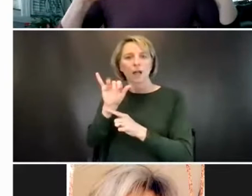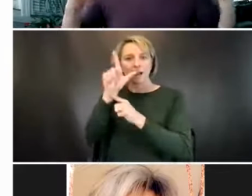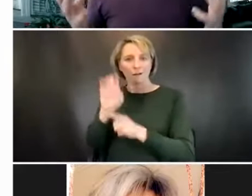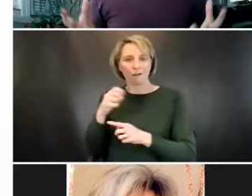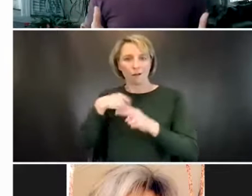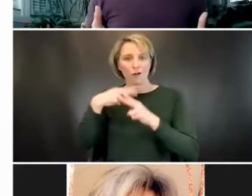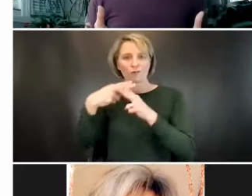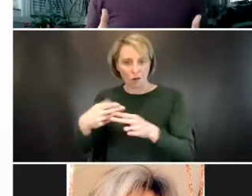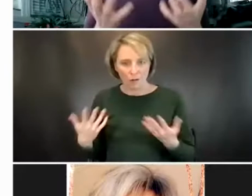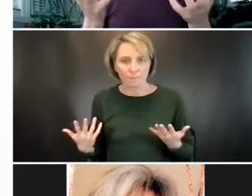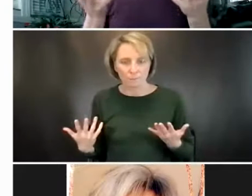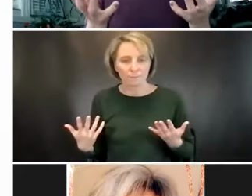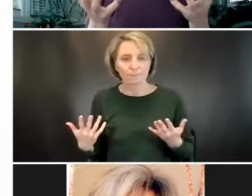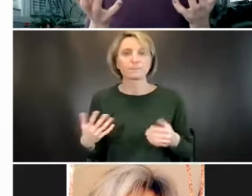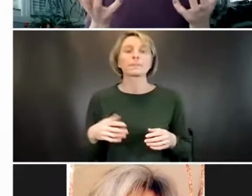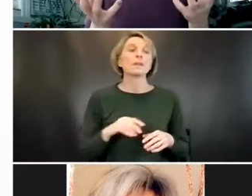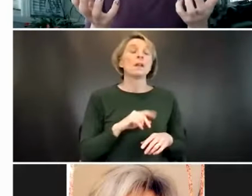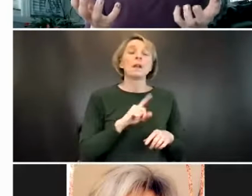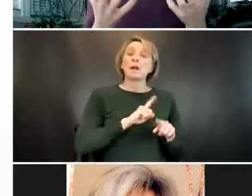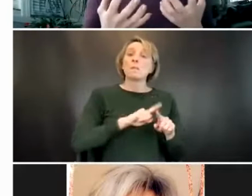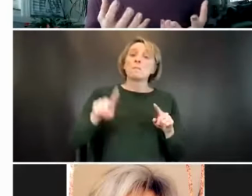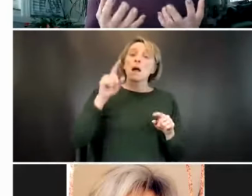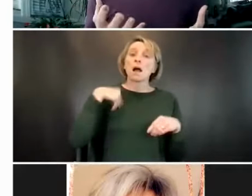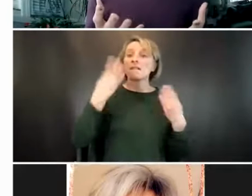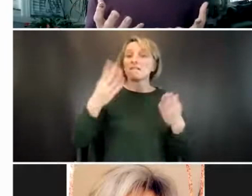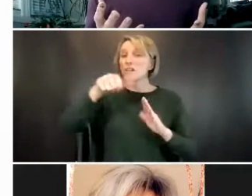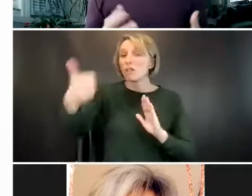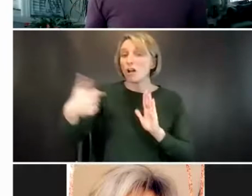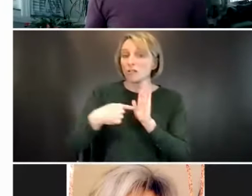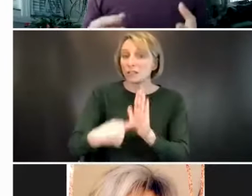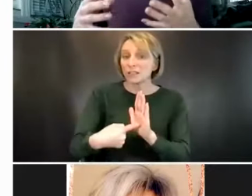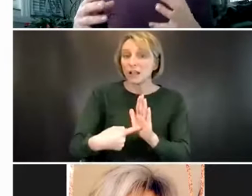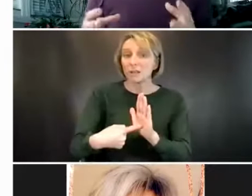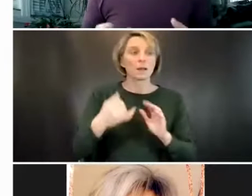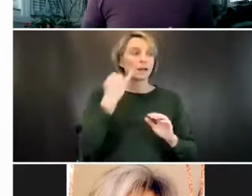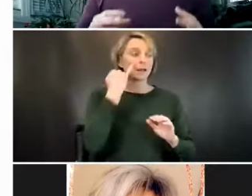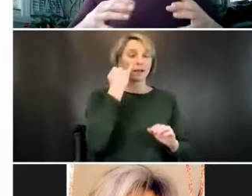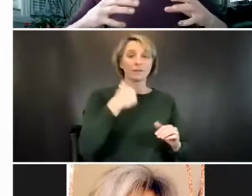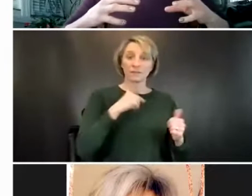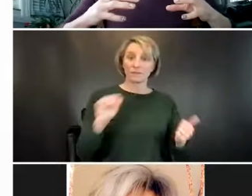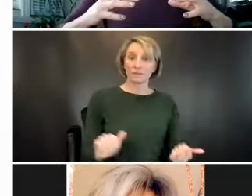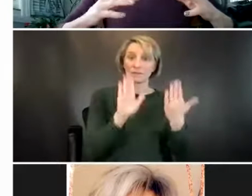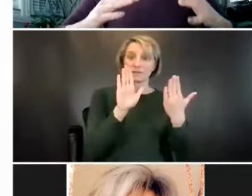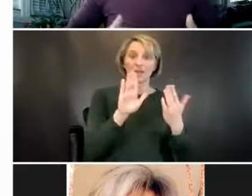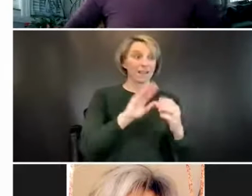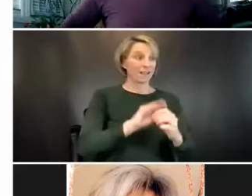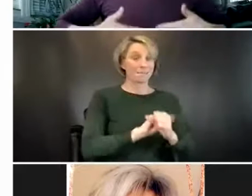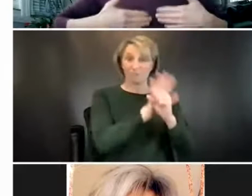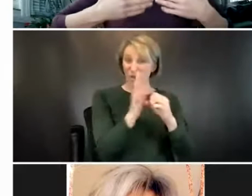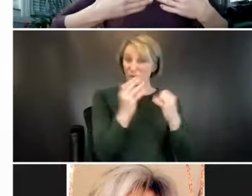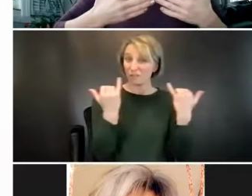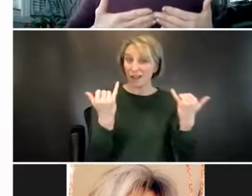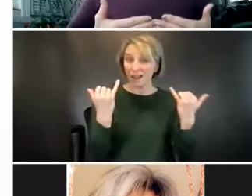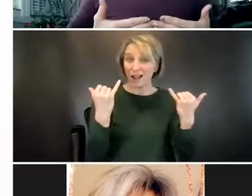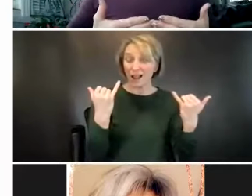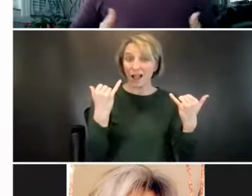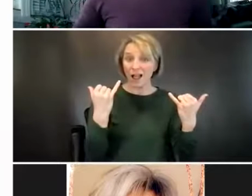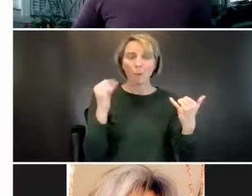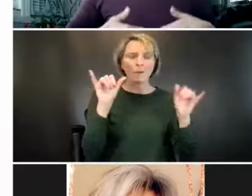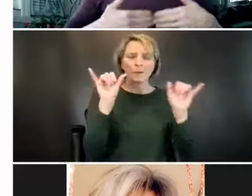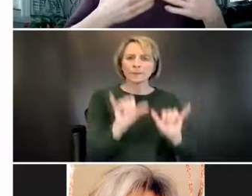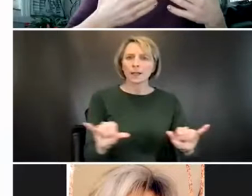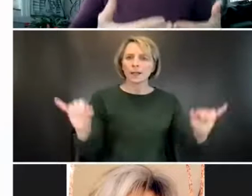or manage it that feels like something we can do, we need to notice that we're having that